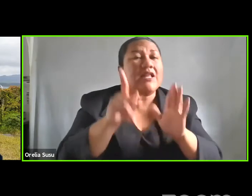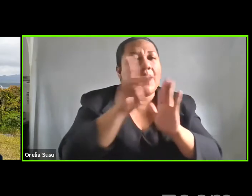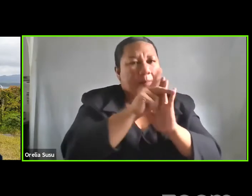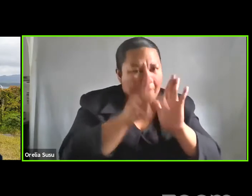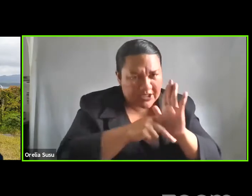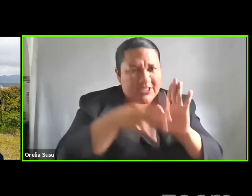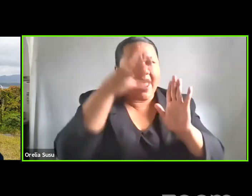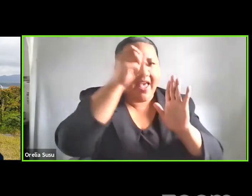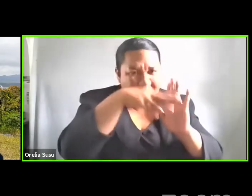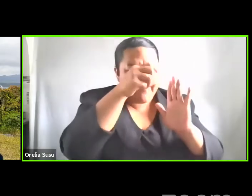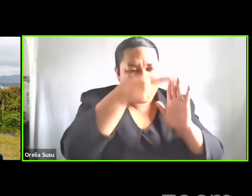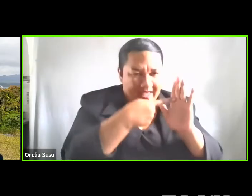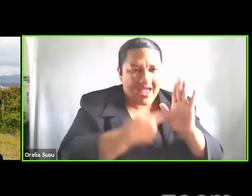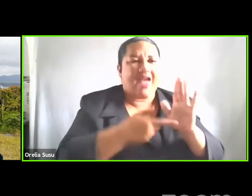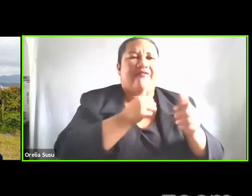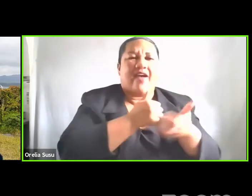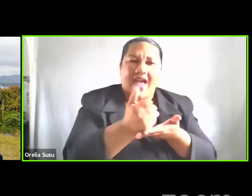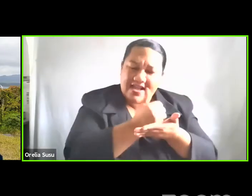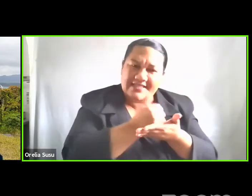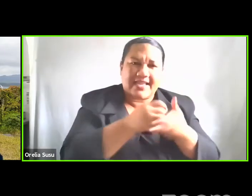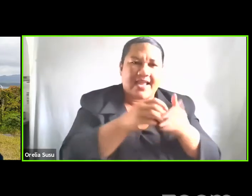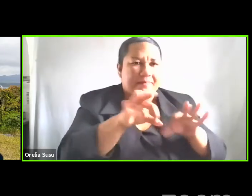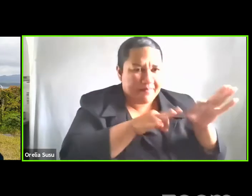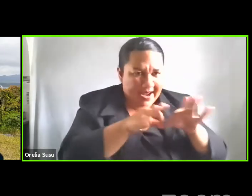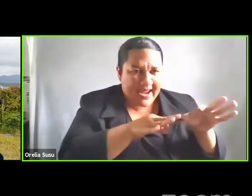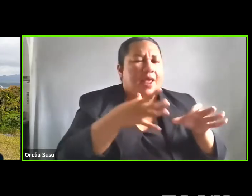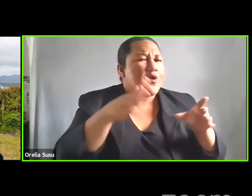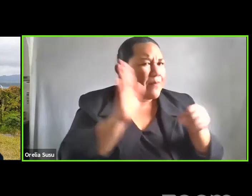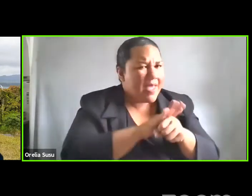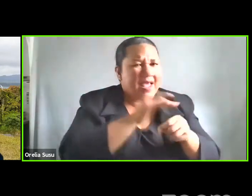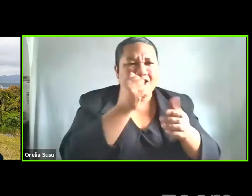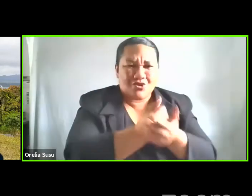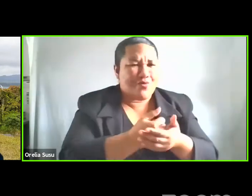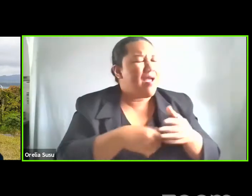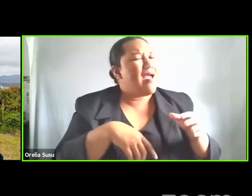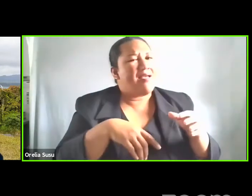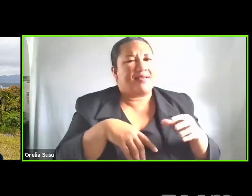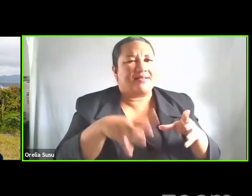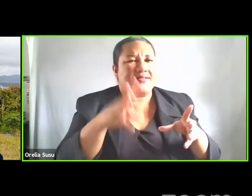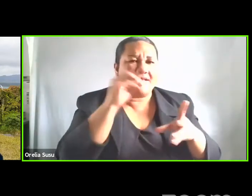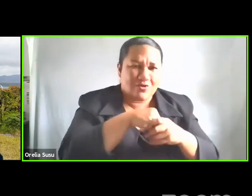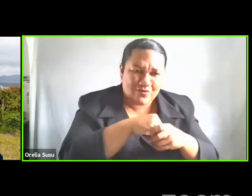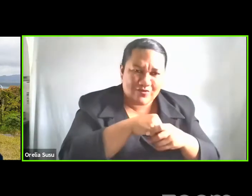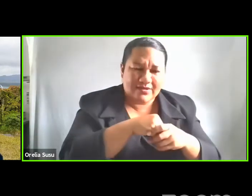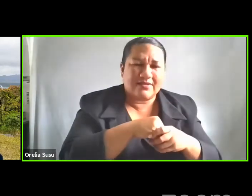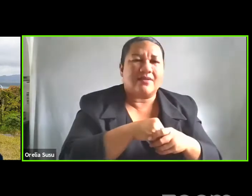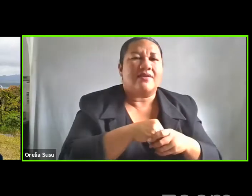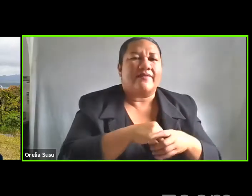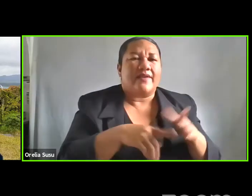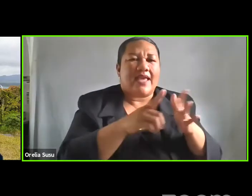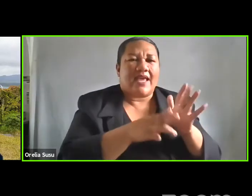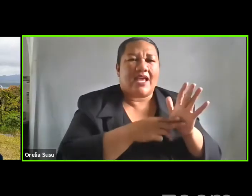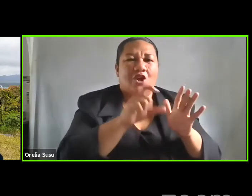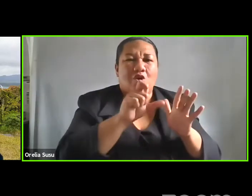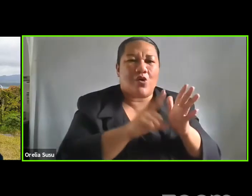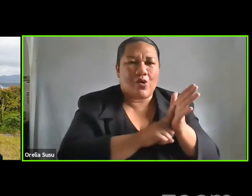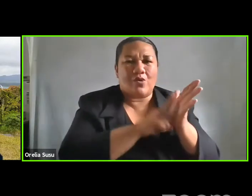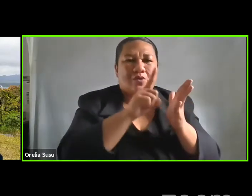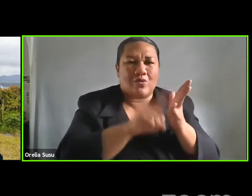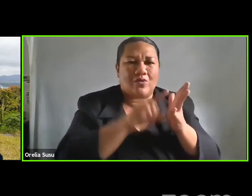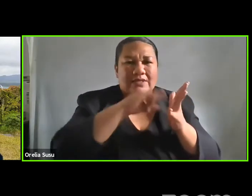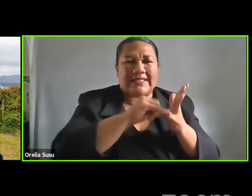action plans we make sure that it reflects and effectively represent the intersectional needs of our